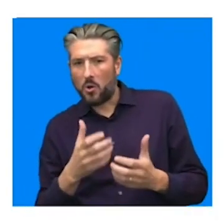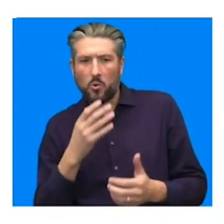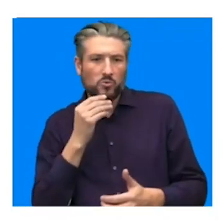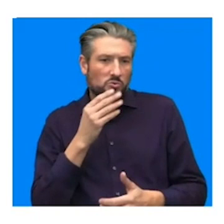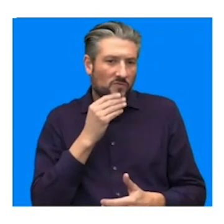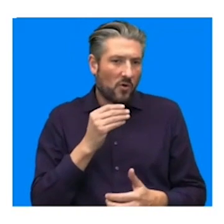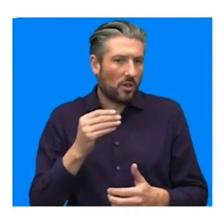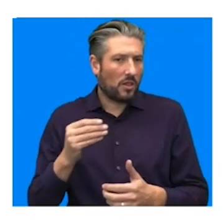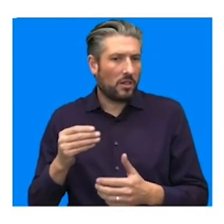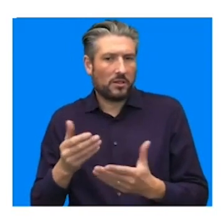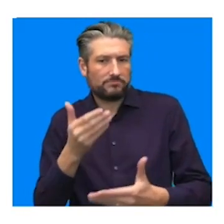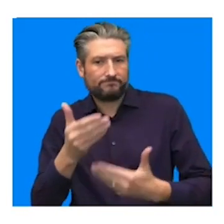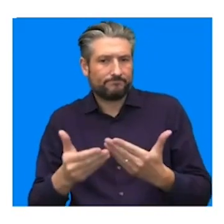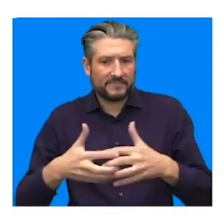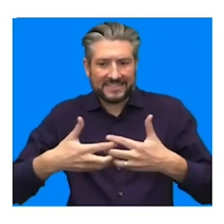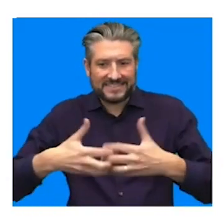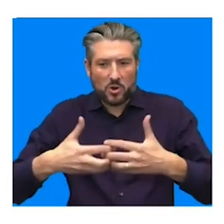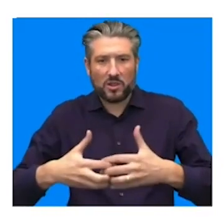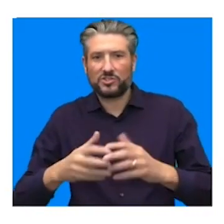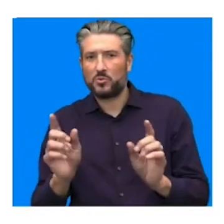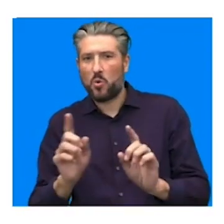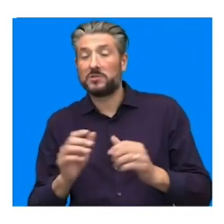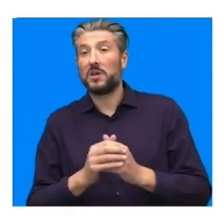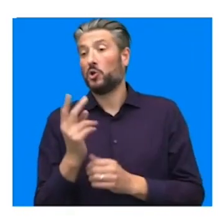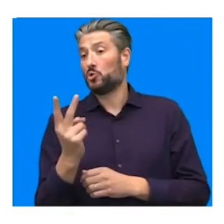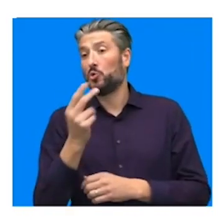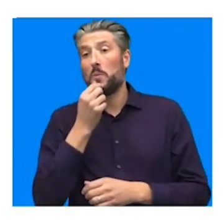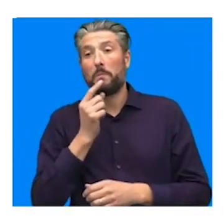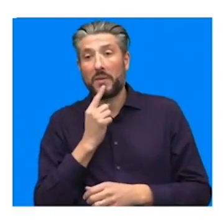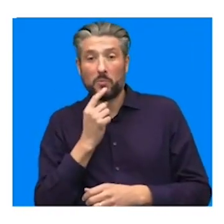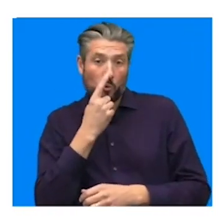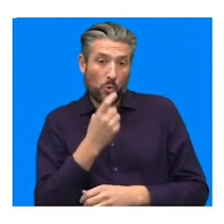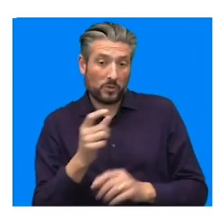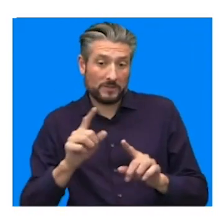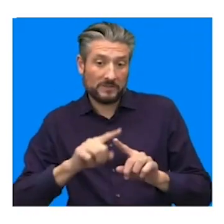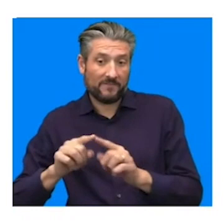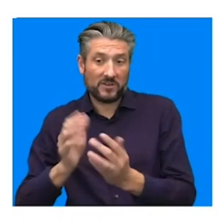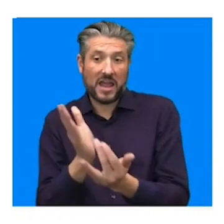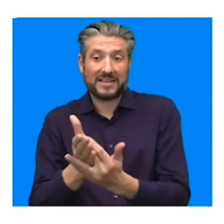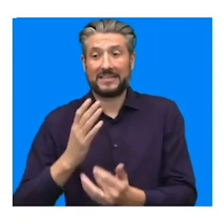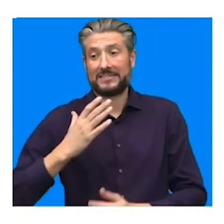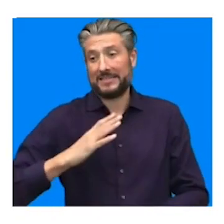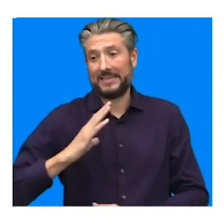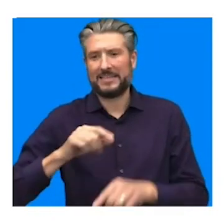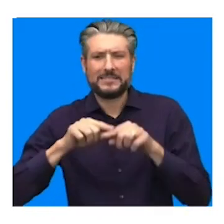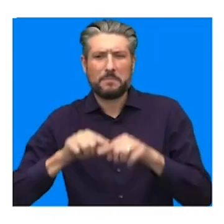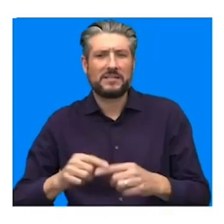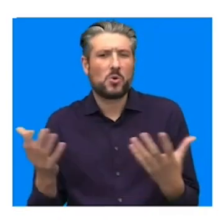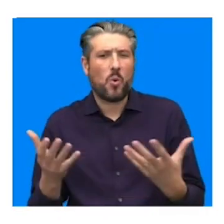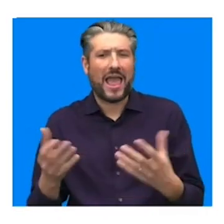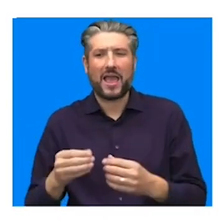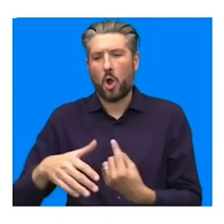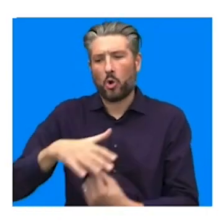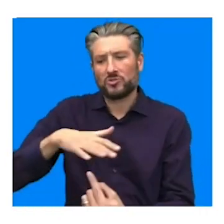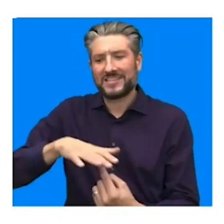less suitable to different people with different access needs in different contexts. Cool. And So, so what? yes.